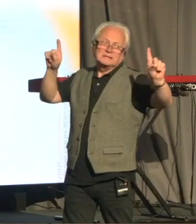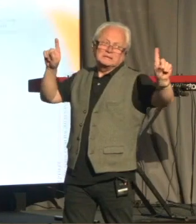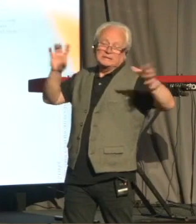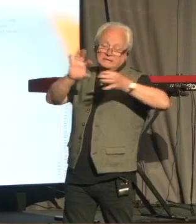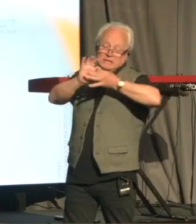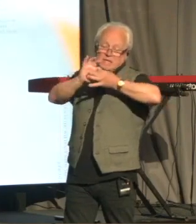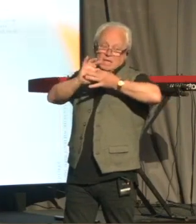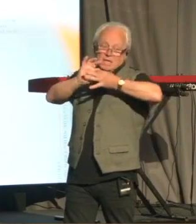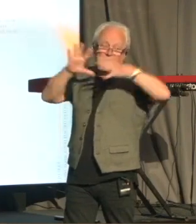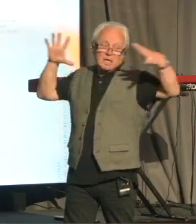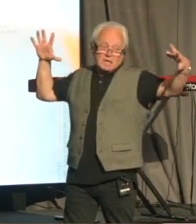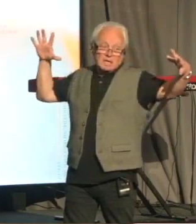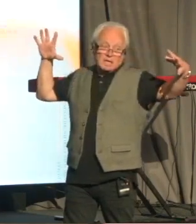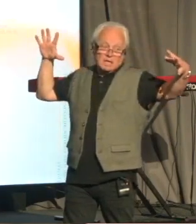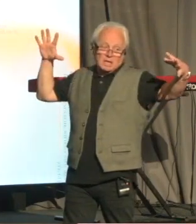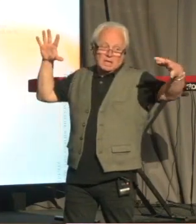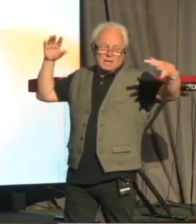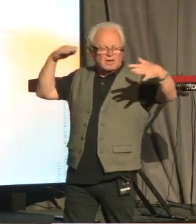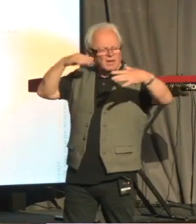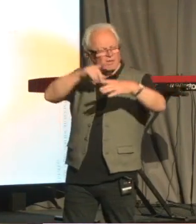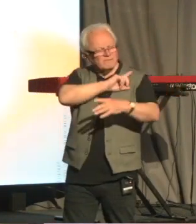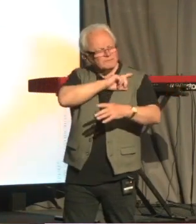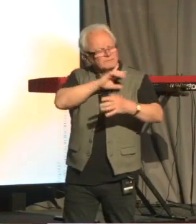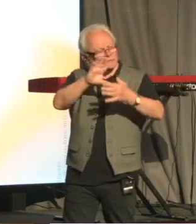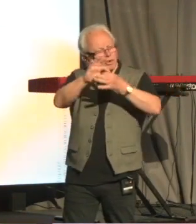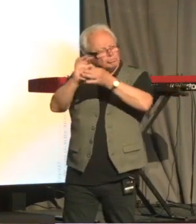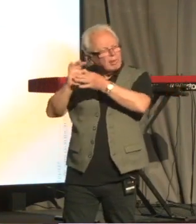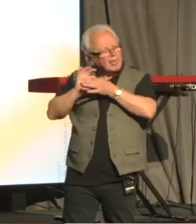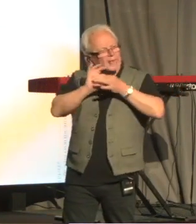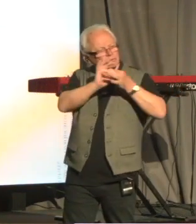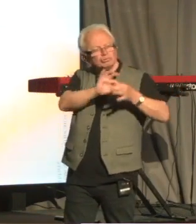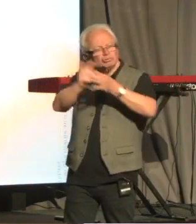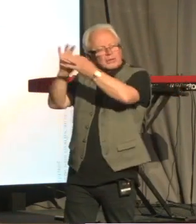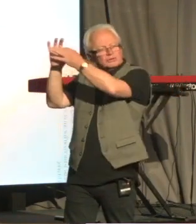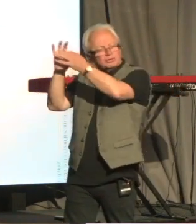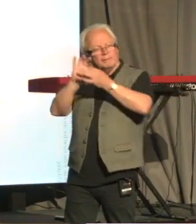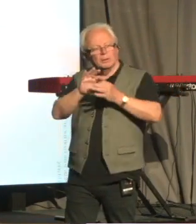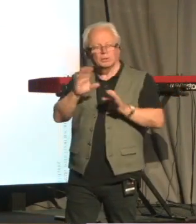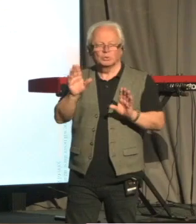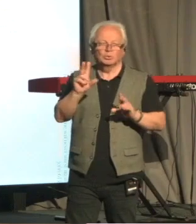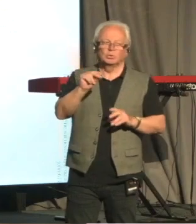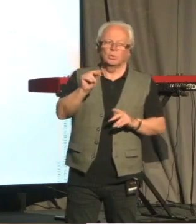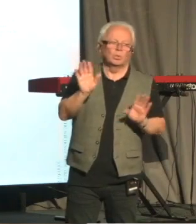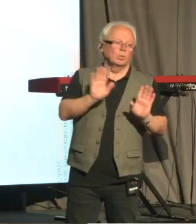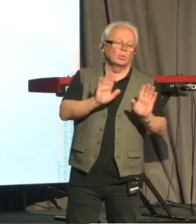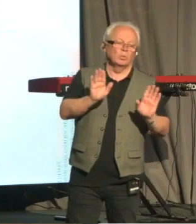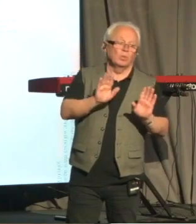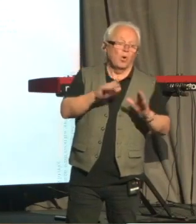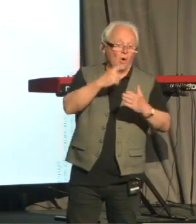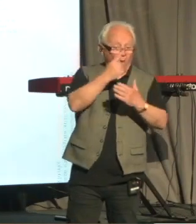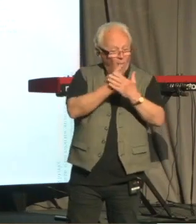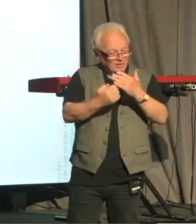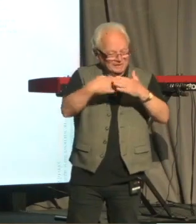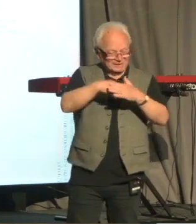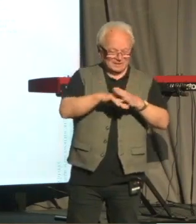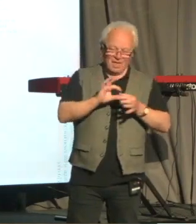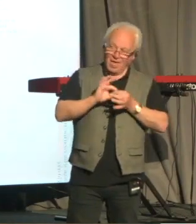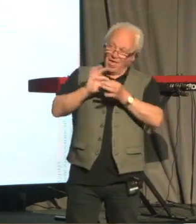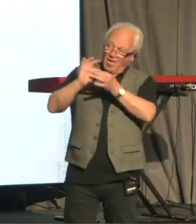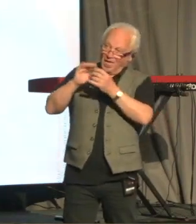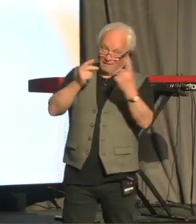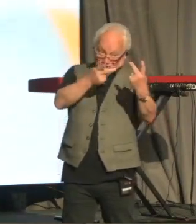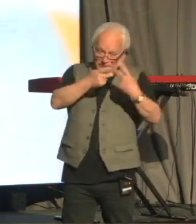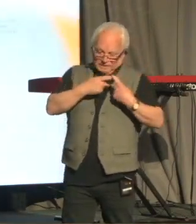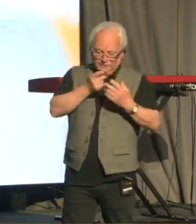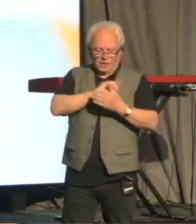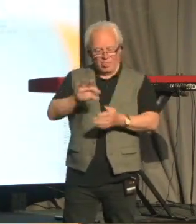it for the relationship, but they were only in it for the benefits. They were only in it for the benefits. And so they go